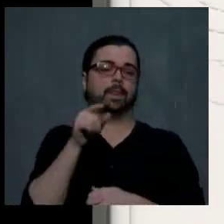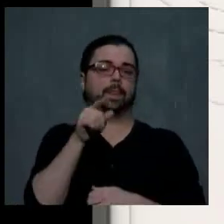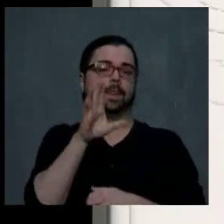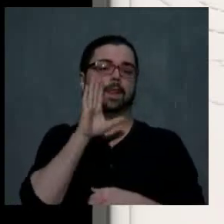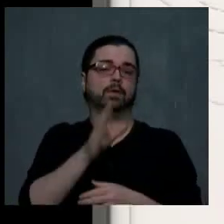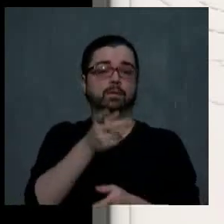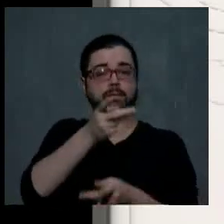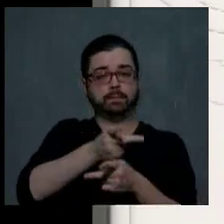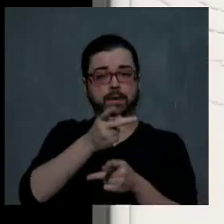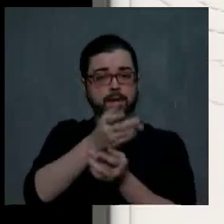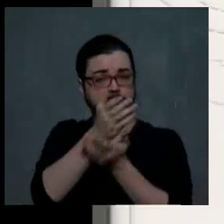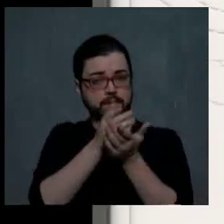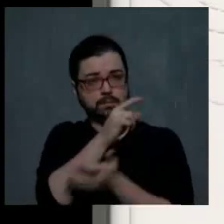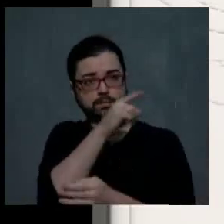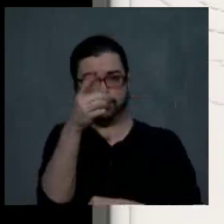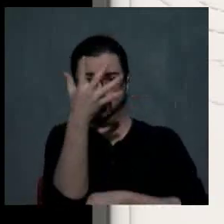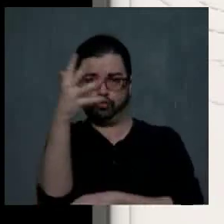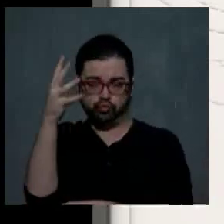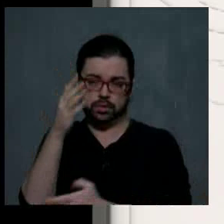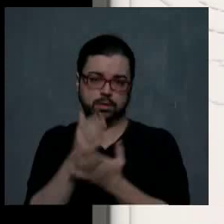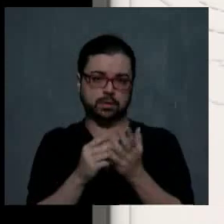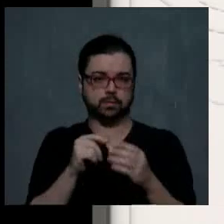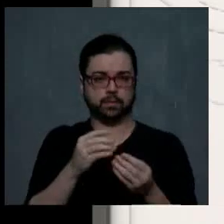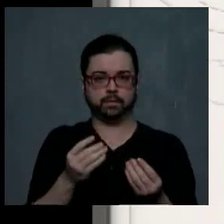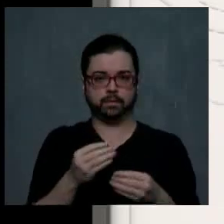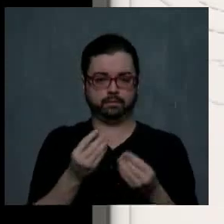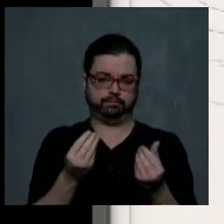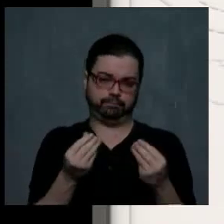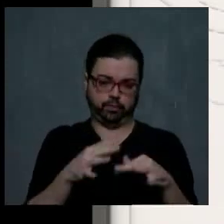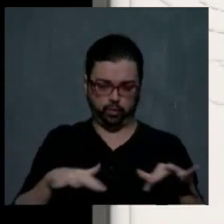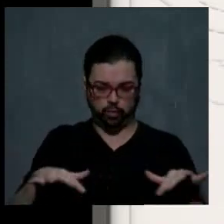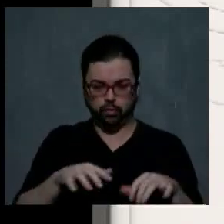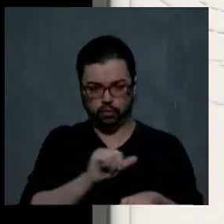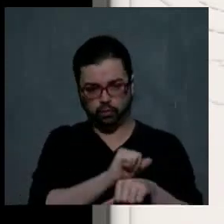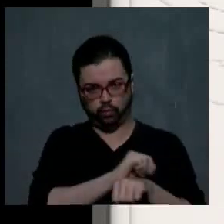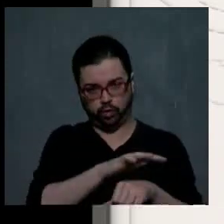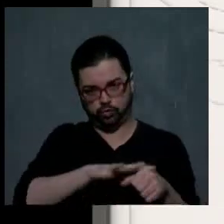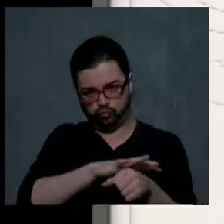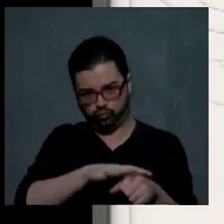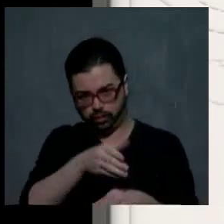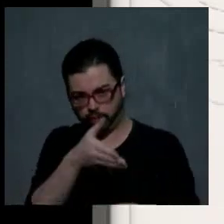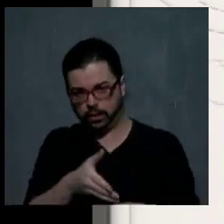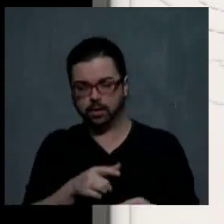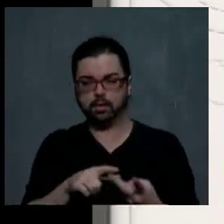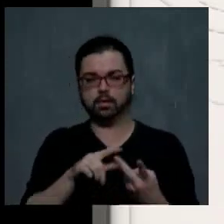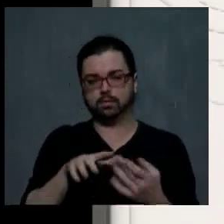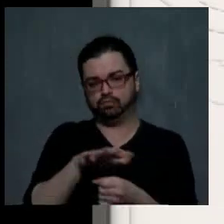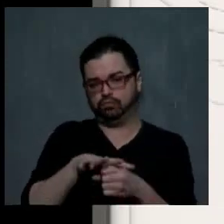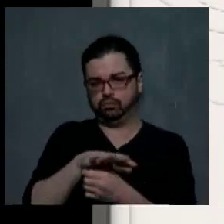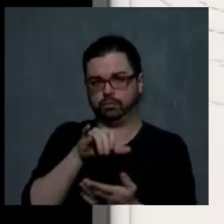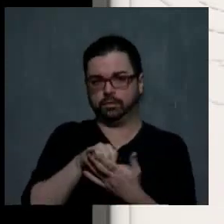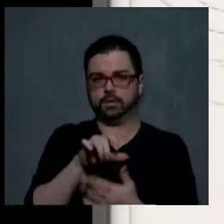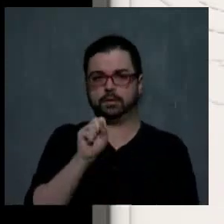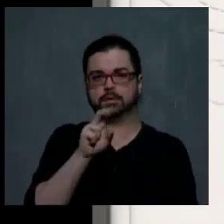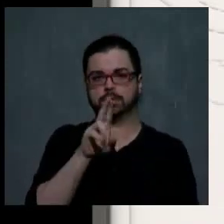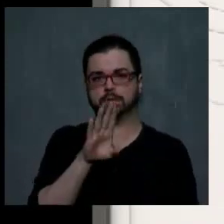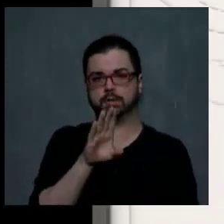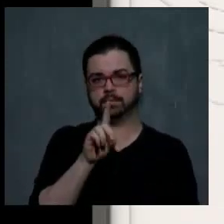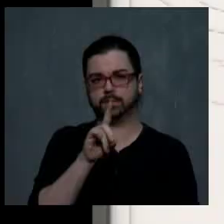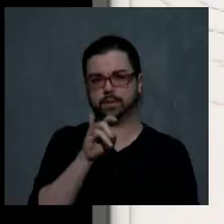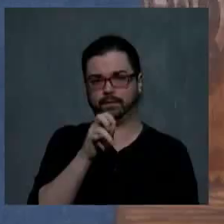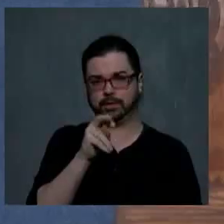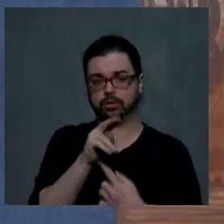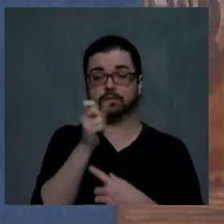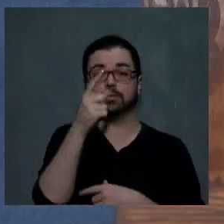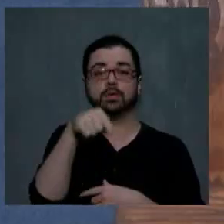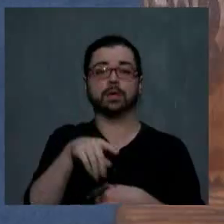you know, some of the trees and some of the earthwork along Bowman and along that subdivision. Now, this is a temporary grading plan